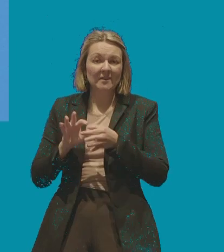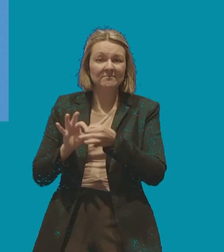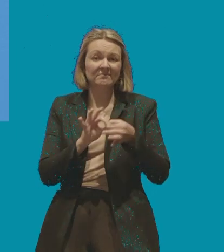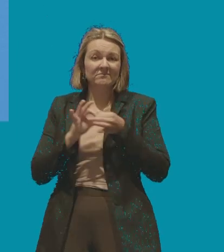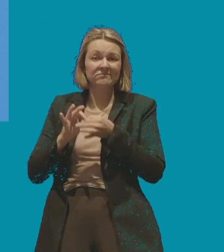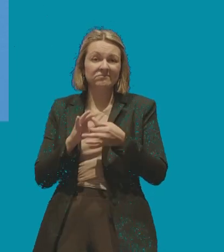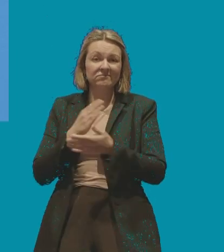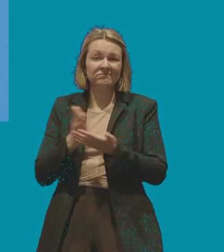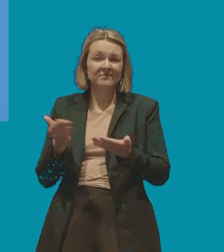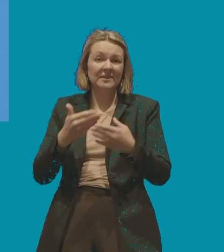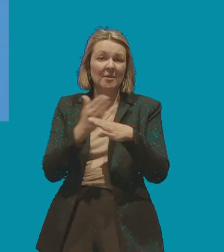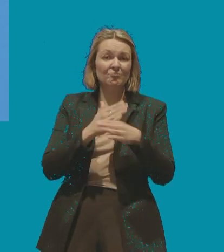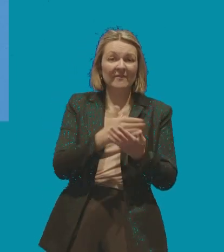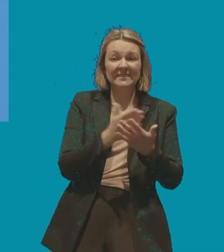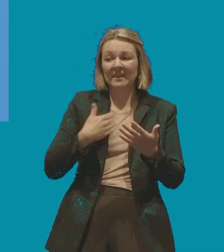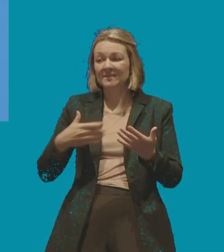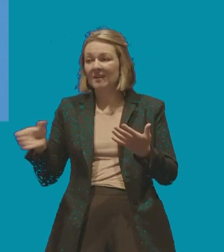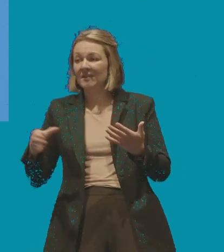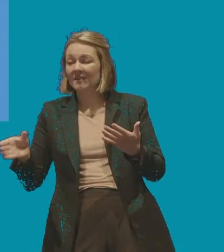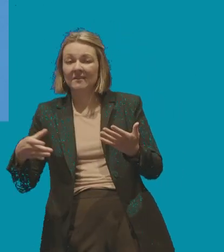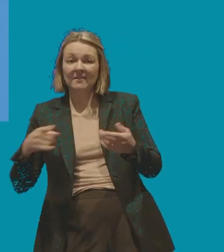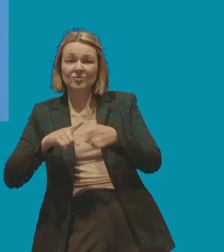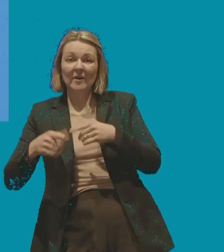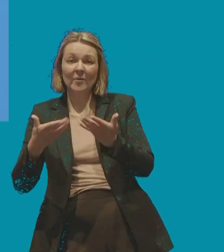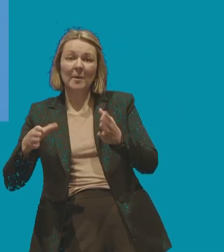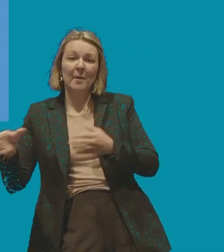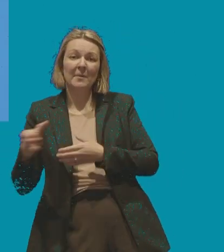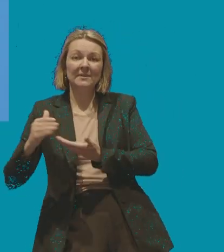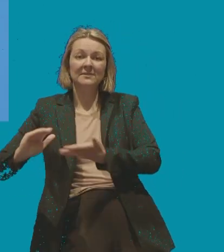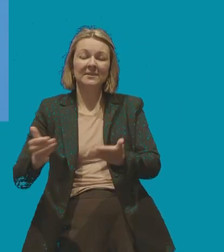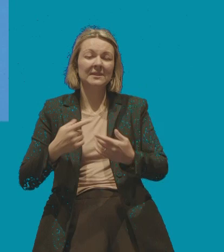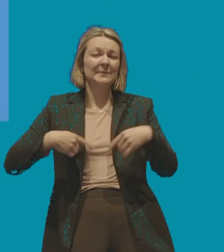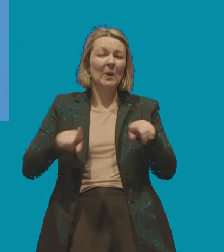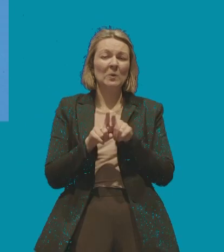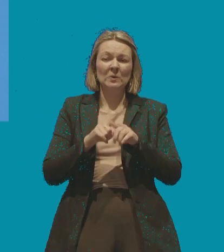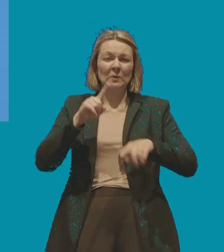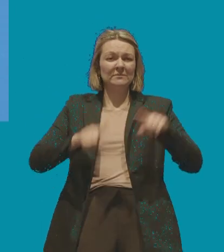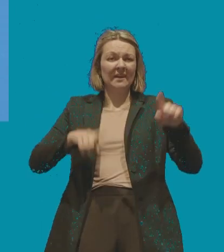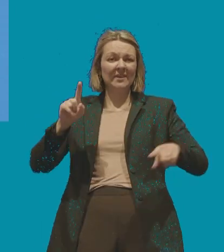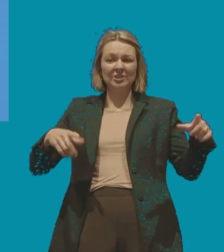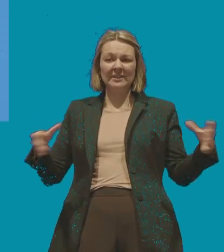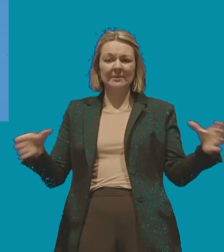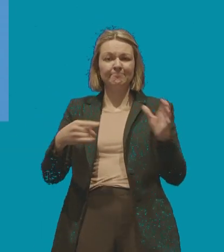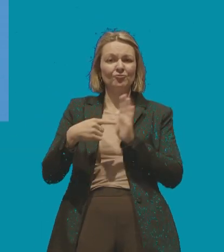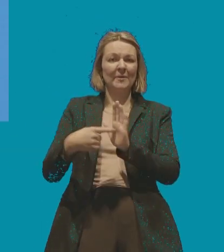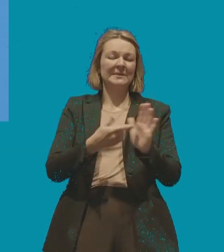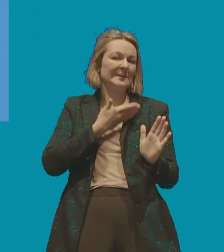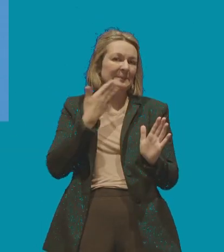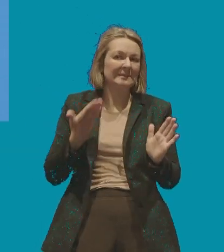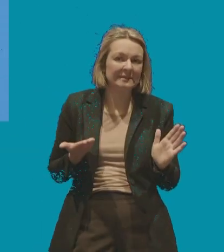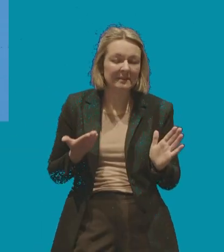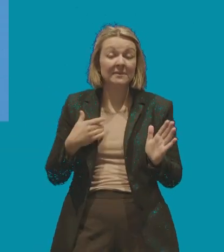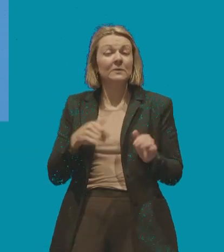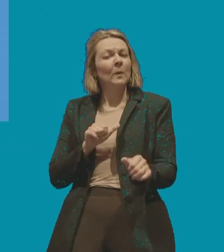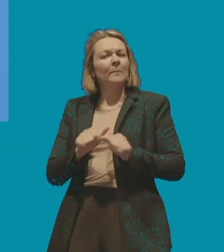sector, including those outsourced from the public sector, and still not representing the full diversity of our membership. So the best way for us to